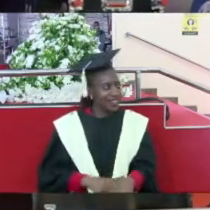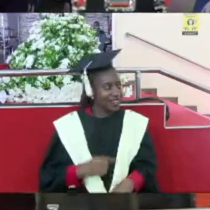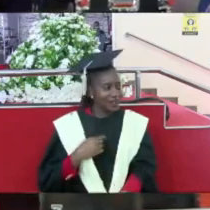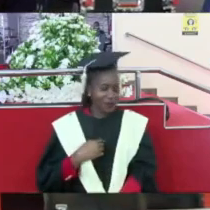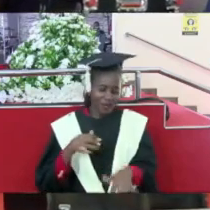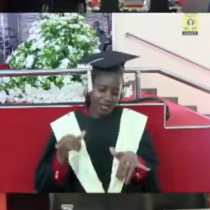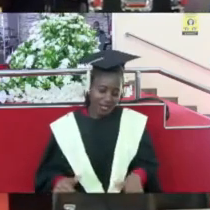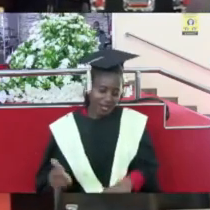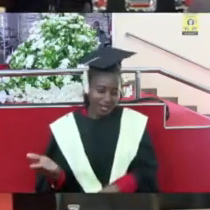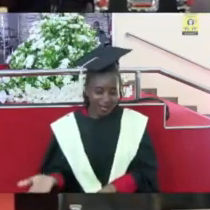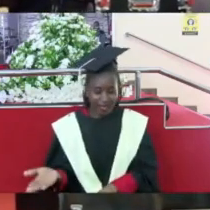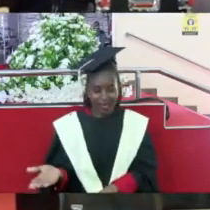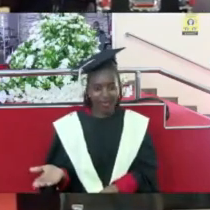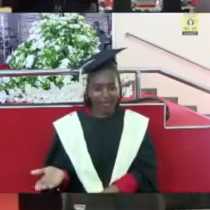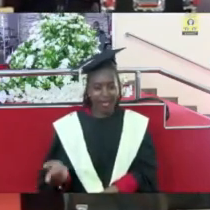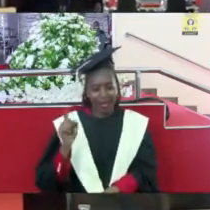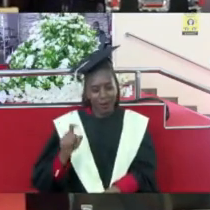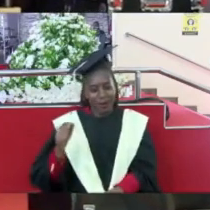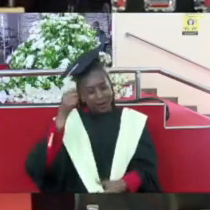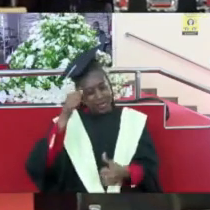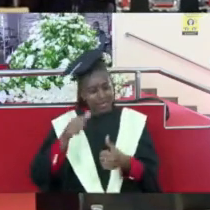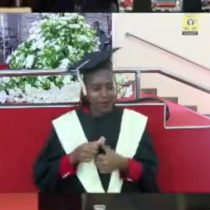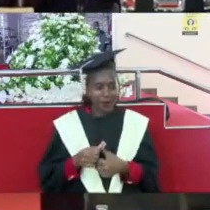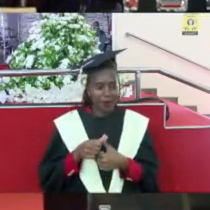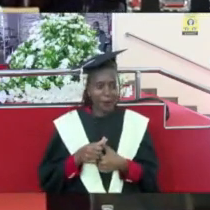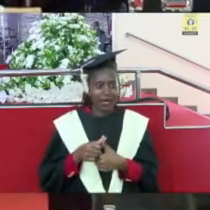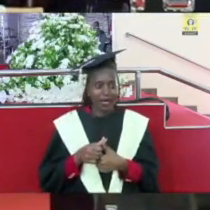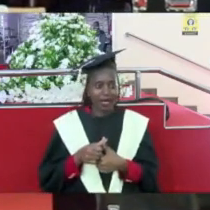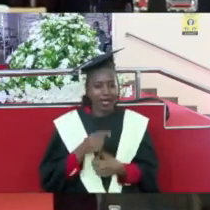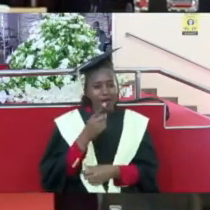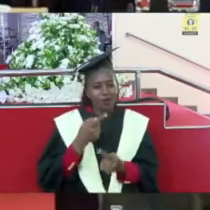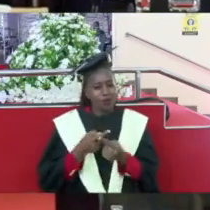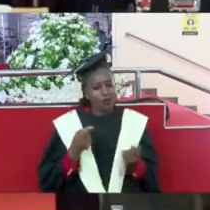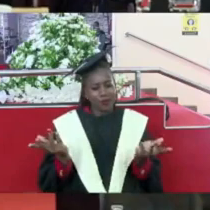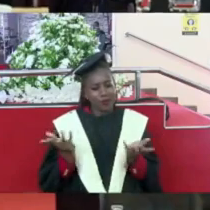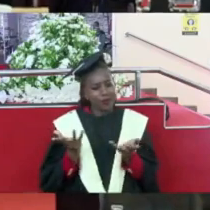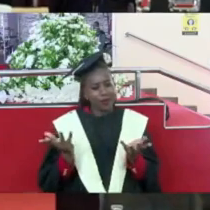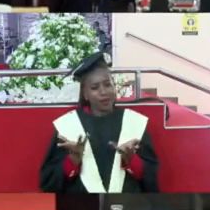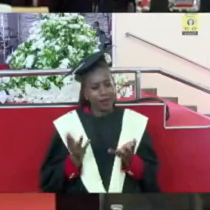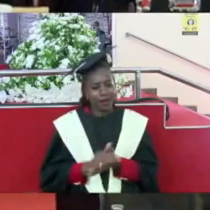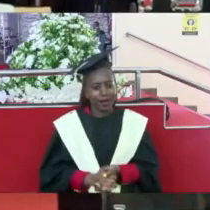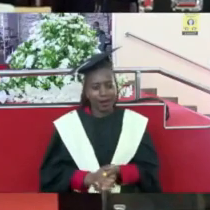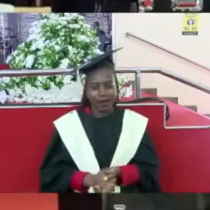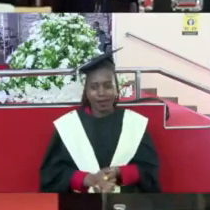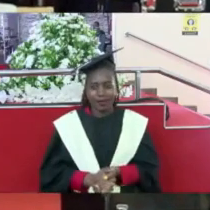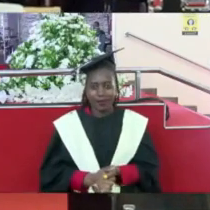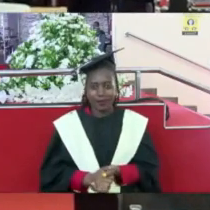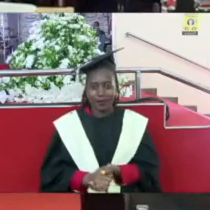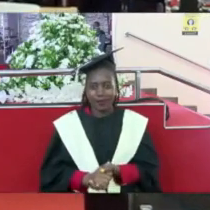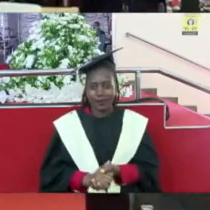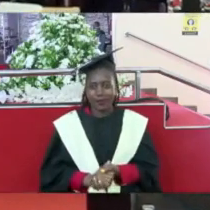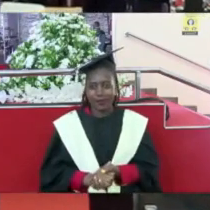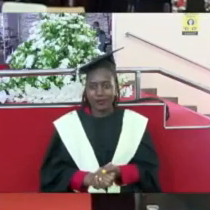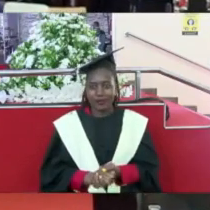lazima nikumbuke. Even when I stay where. Wewe umetoka wapi? Where are you coming from?